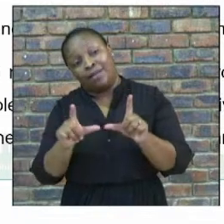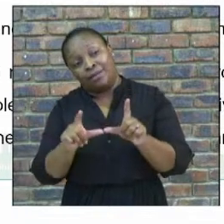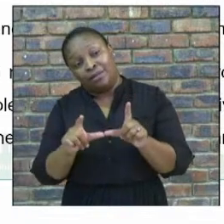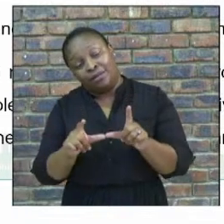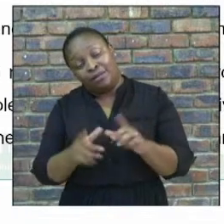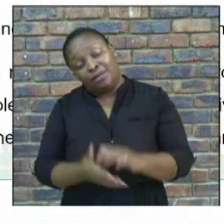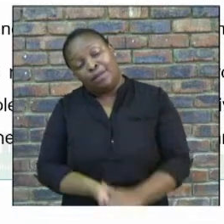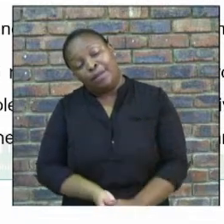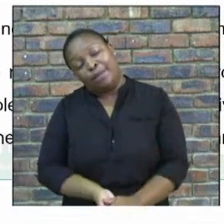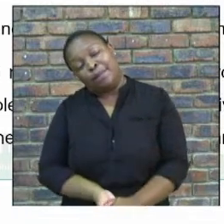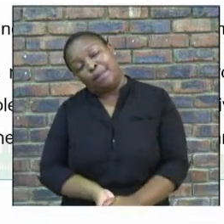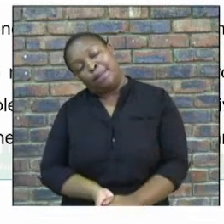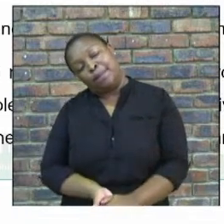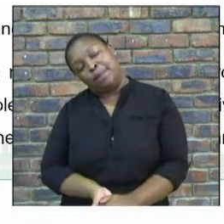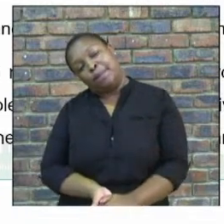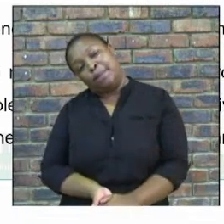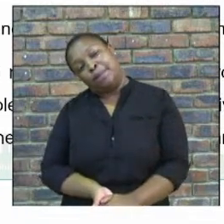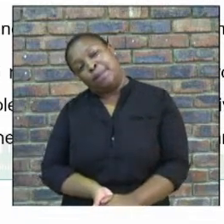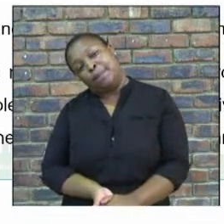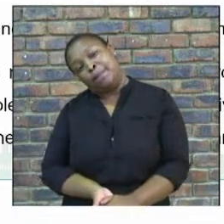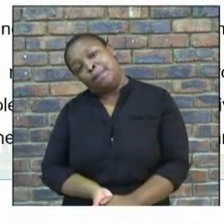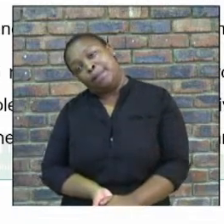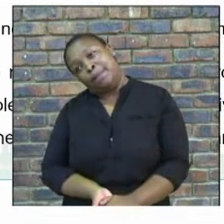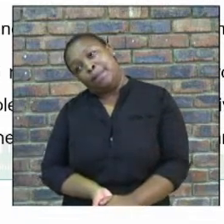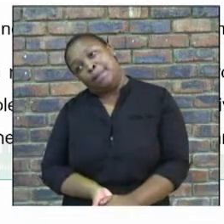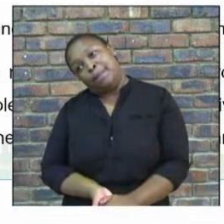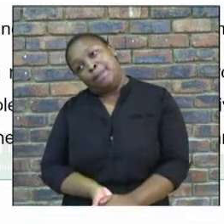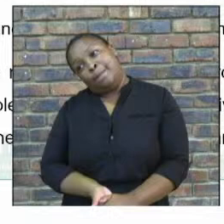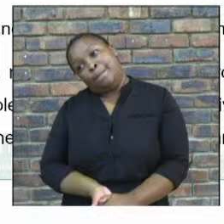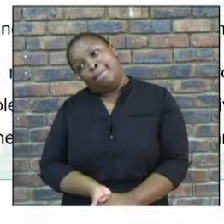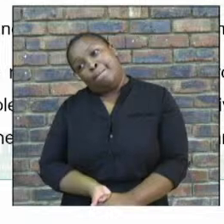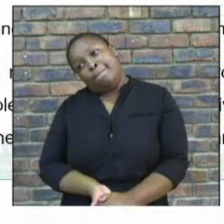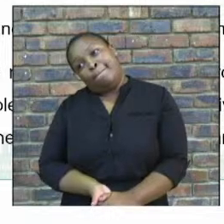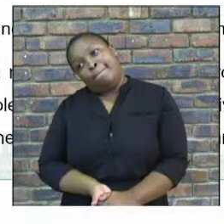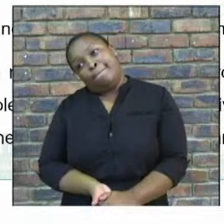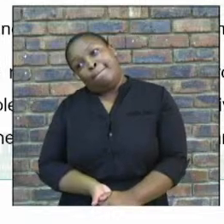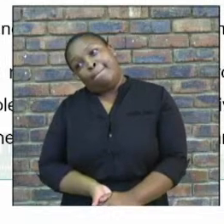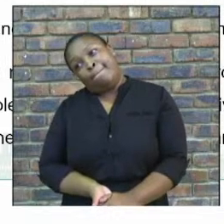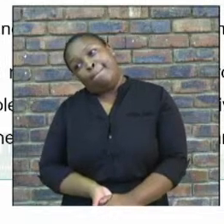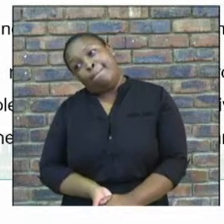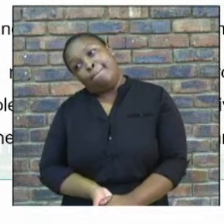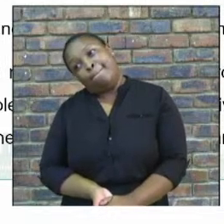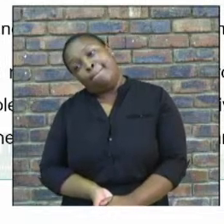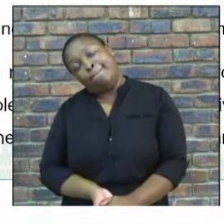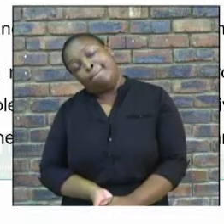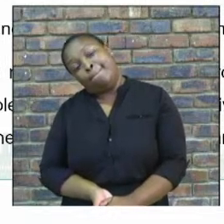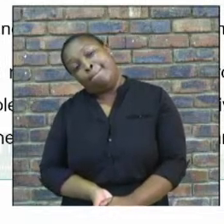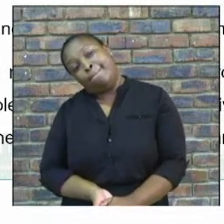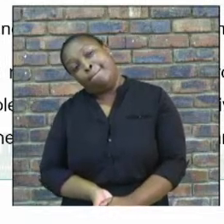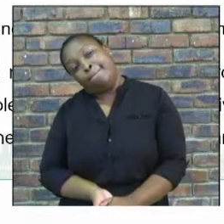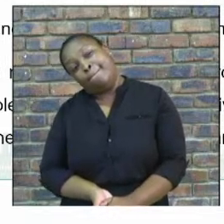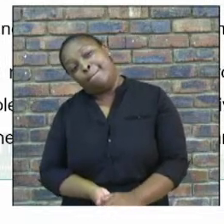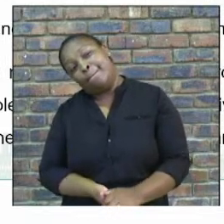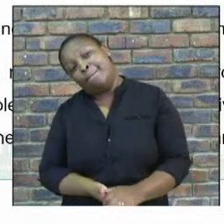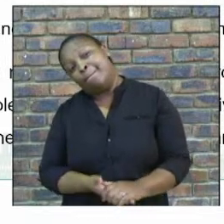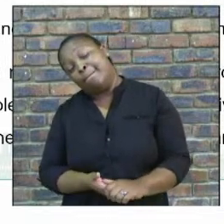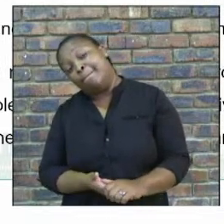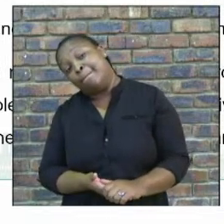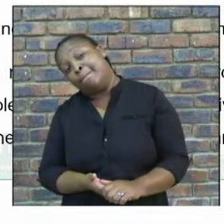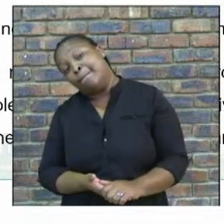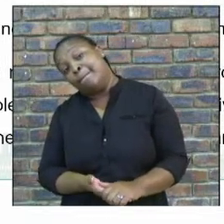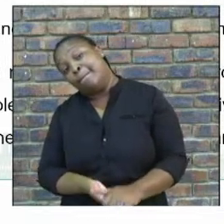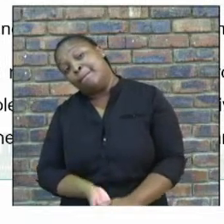utilize those petroleum operations. Then, oh, it's so hot, can I have it?